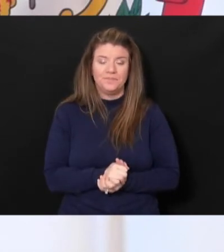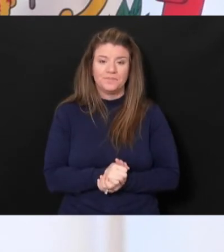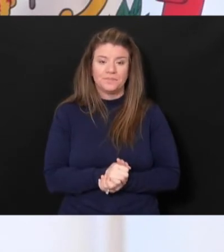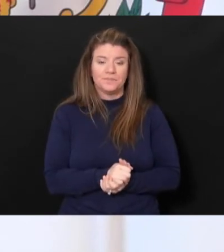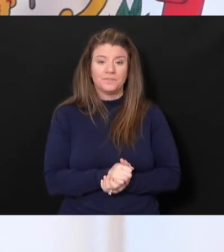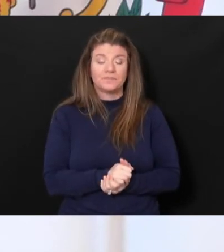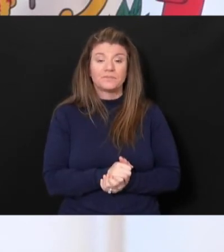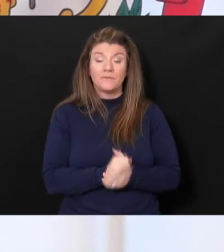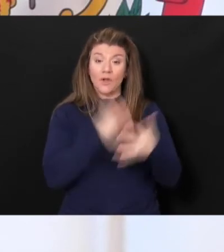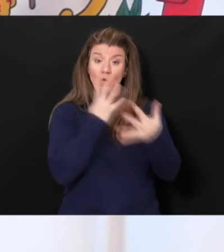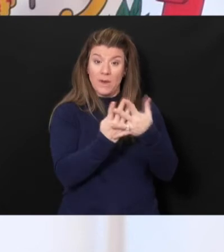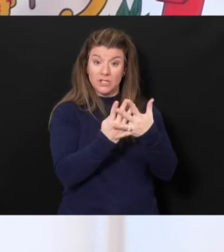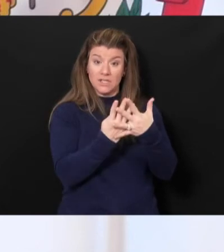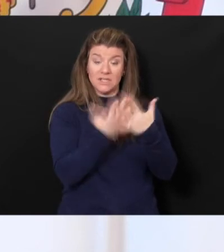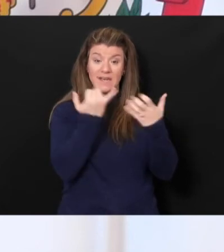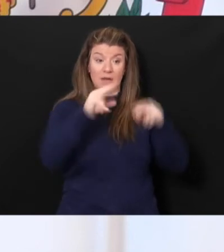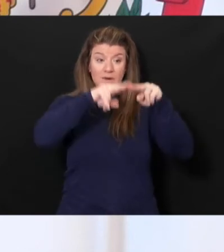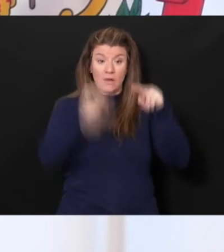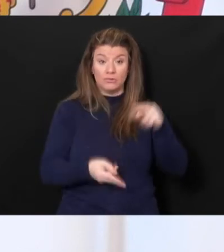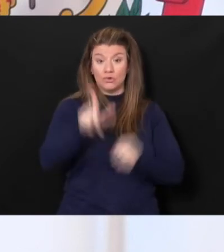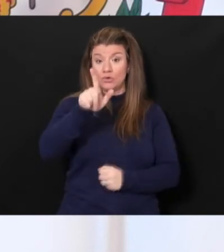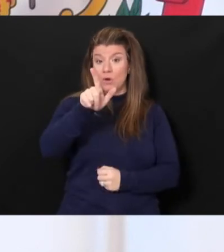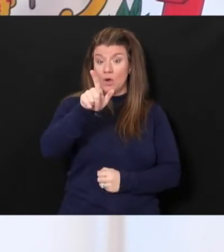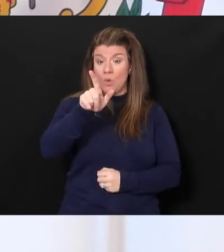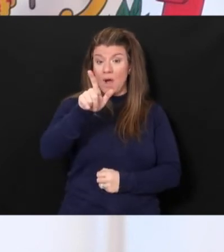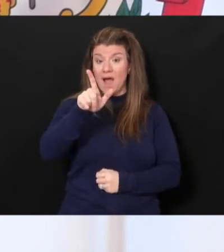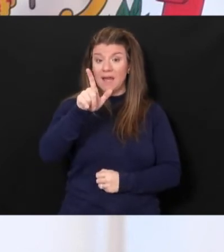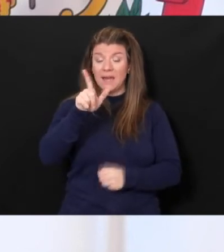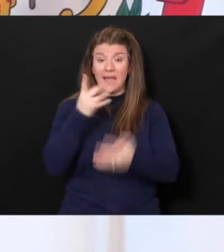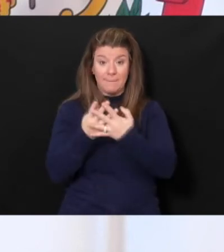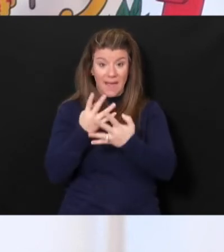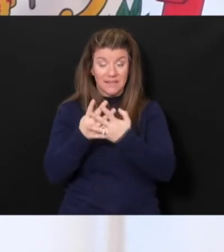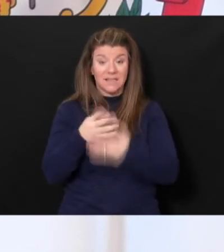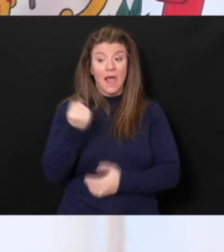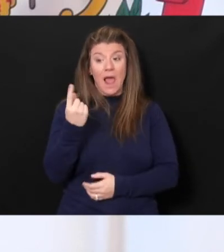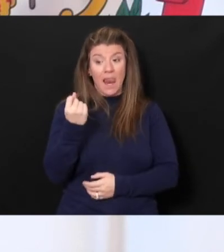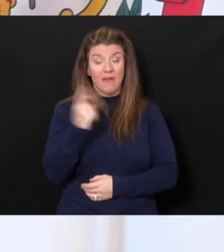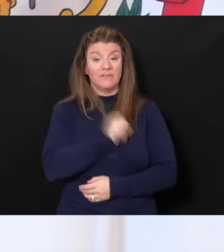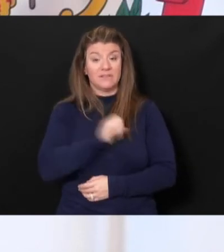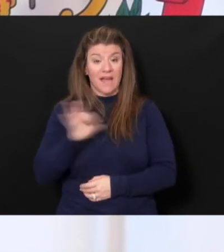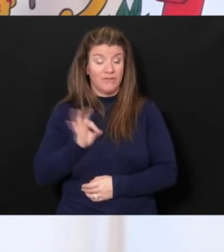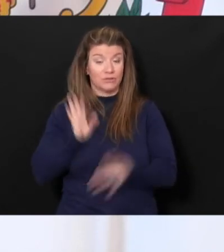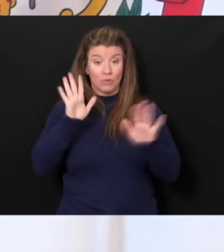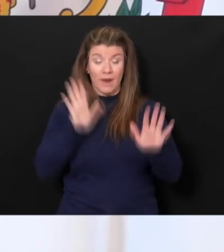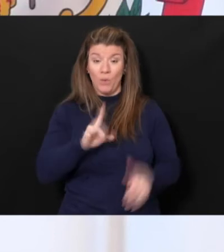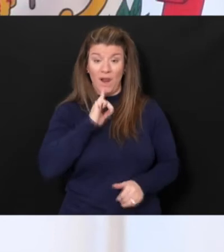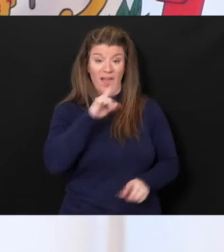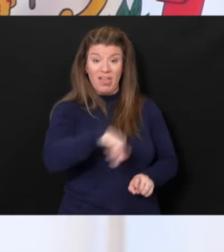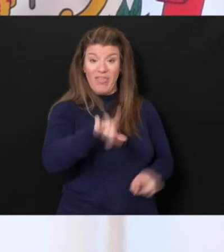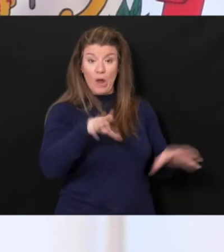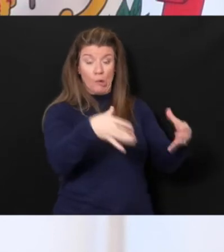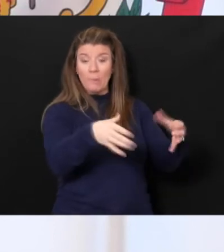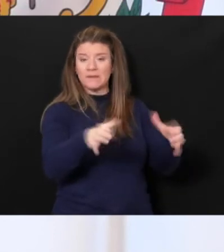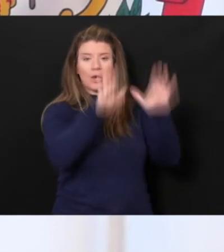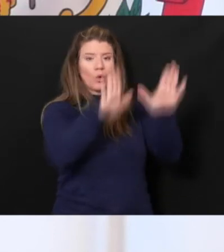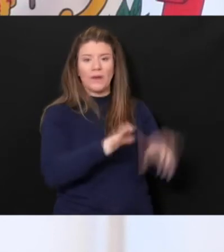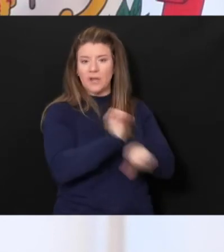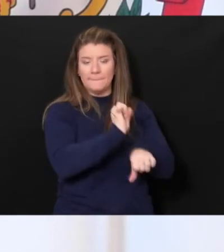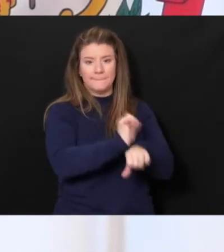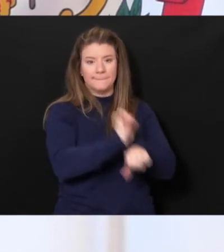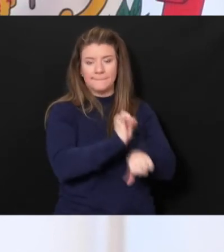At corrections, we're down to 21 inmates and 11 staff cases. That's great, too. Corrections has done an incredible job.